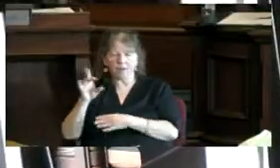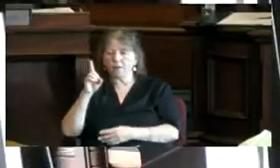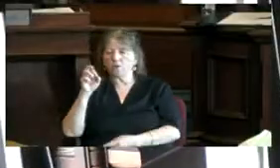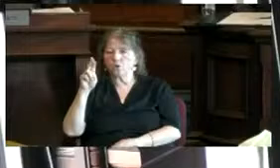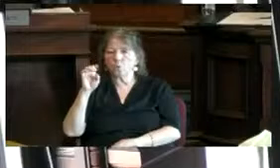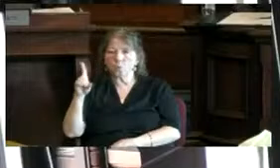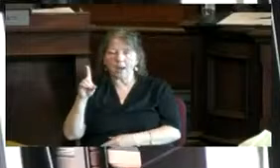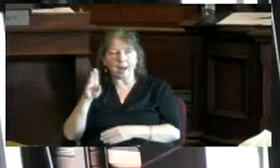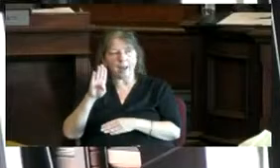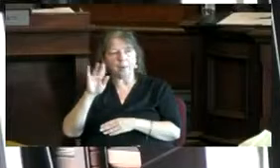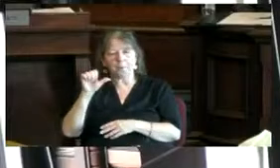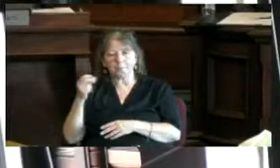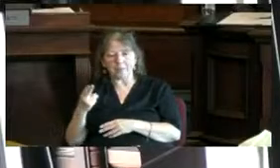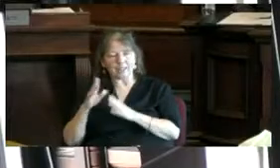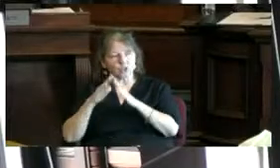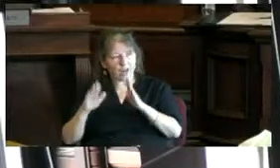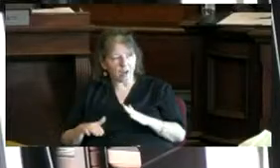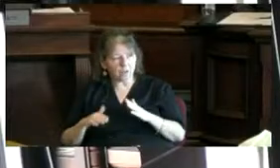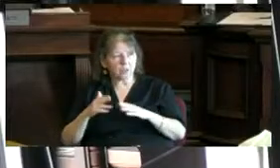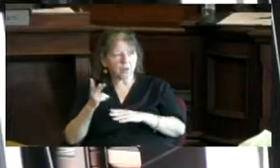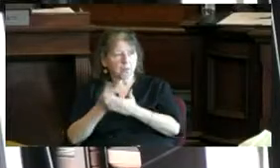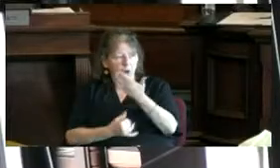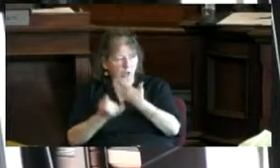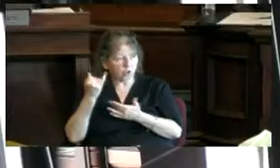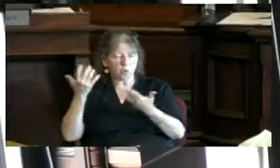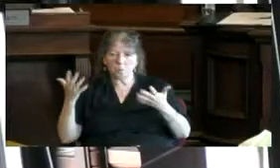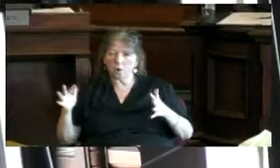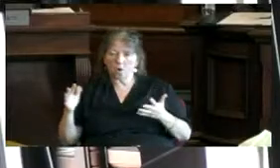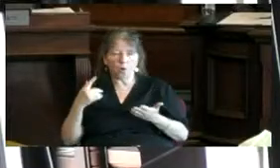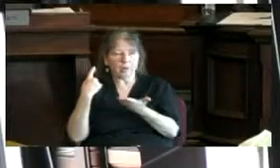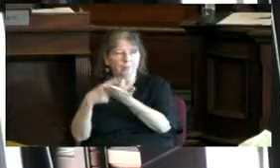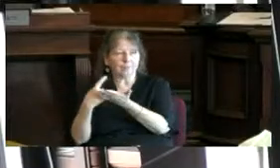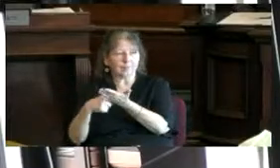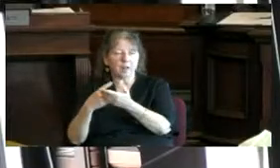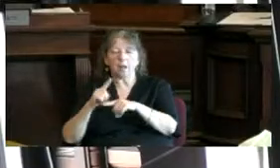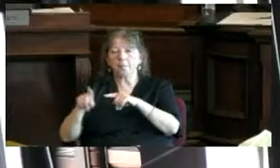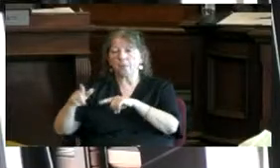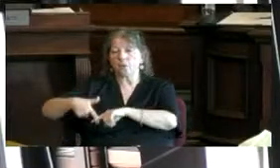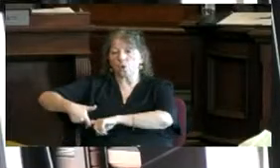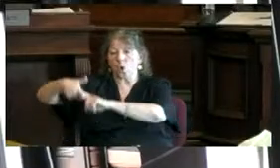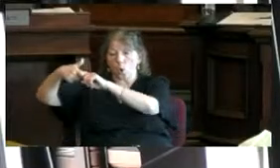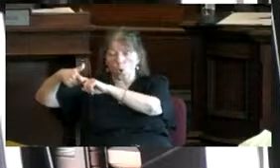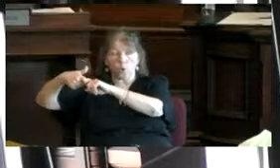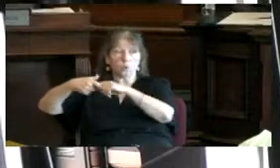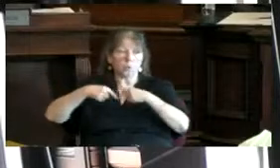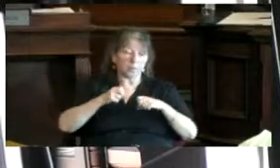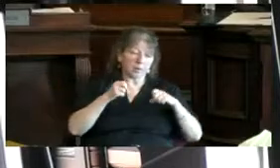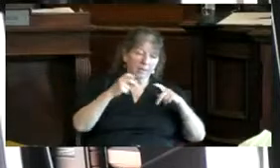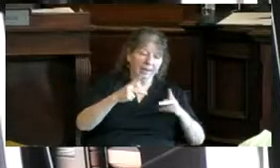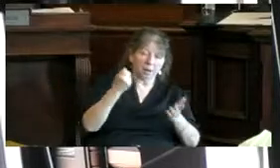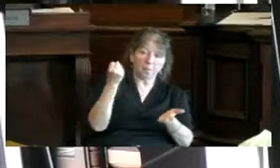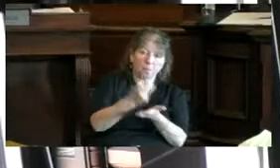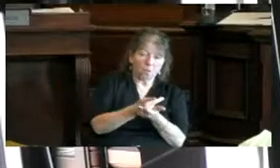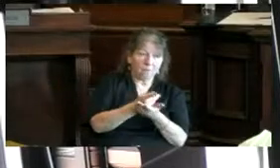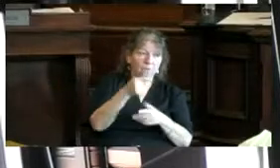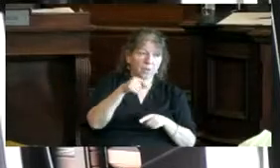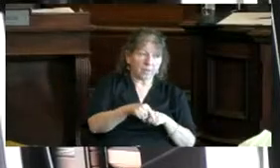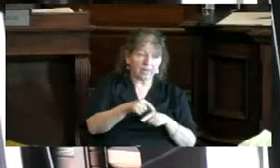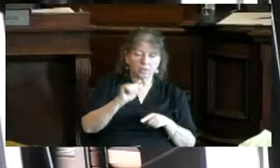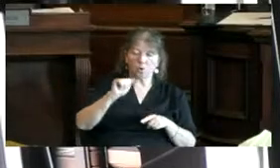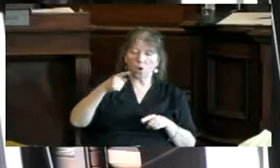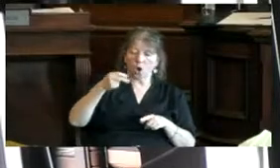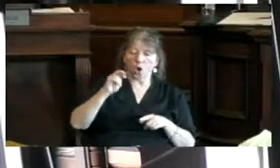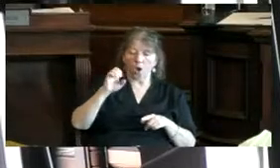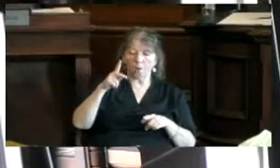House improvement projects. Those were kind of put on hold while we advanced the site improvements so we could get these ARPA funds